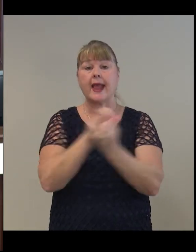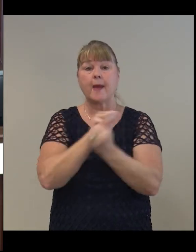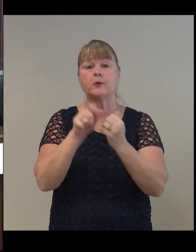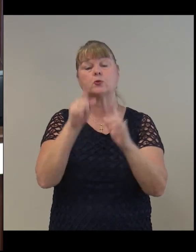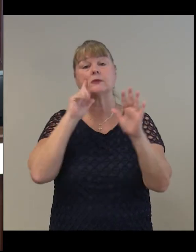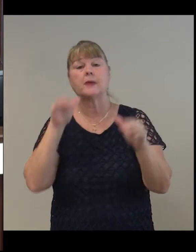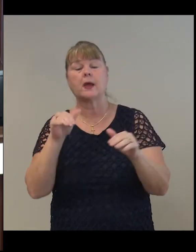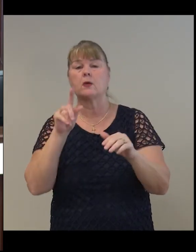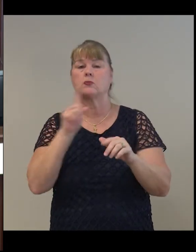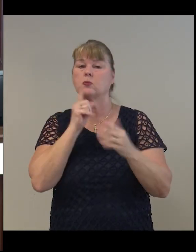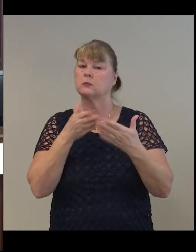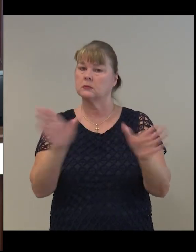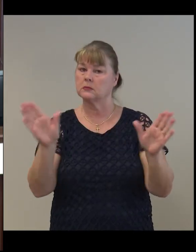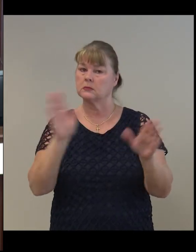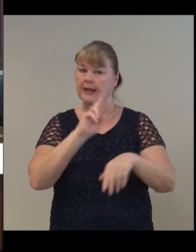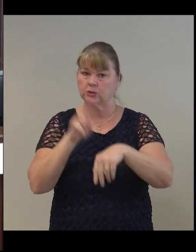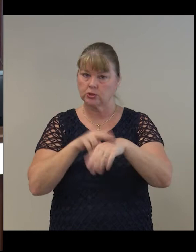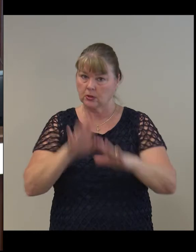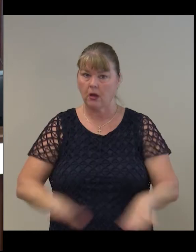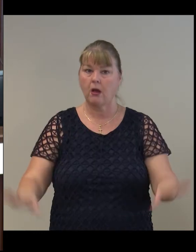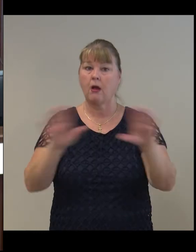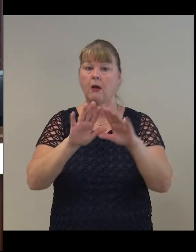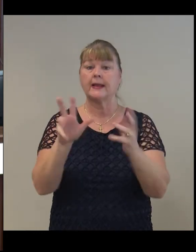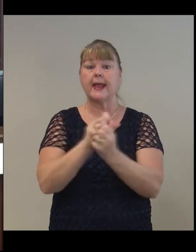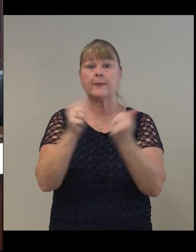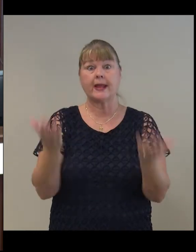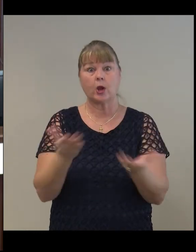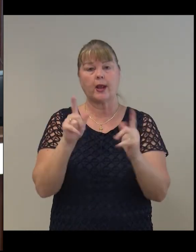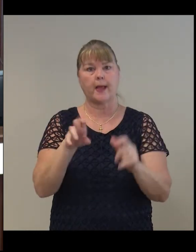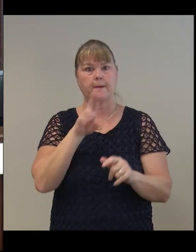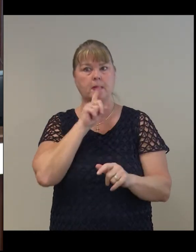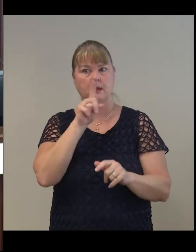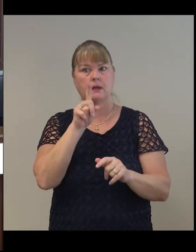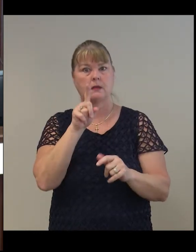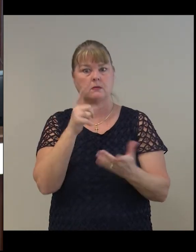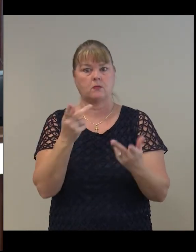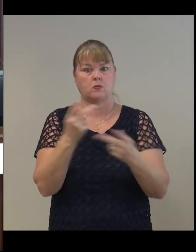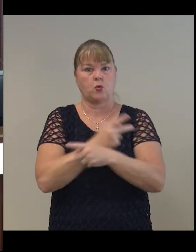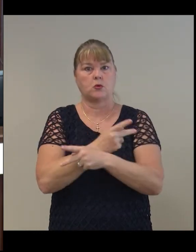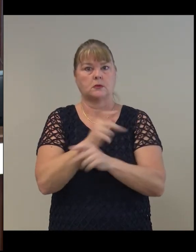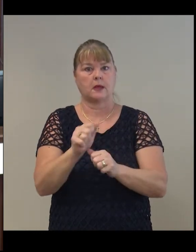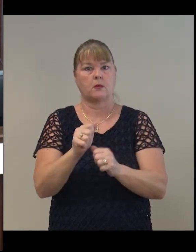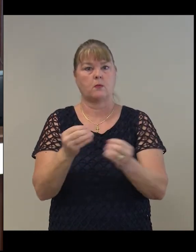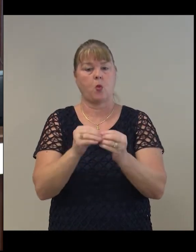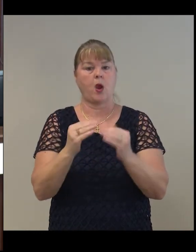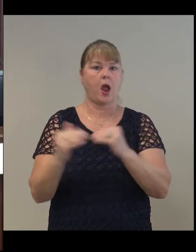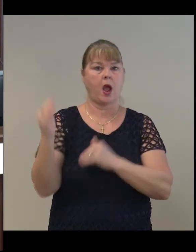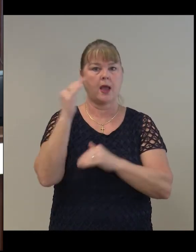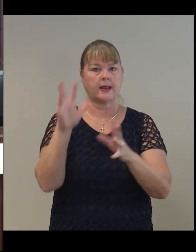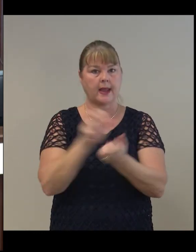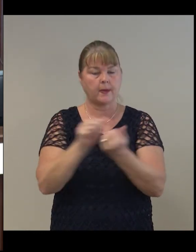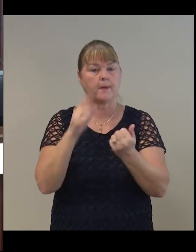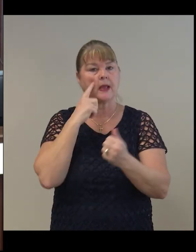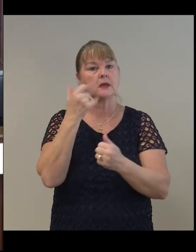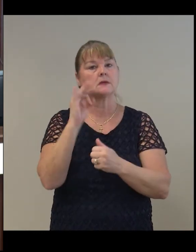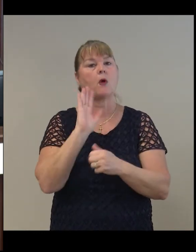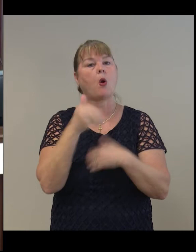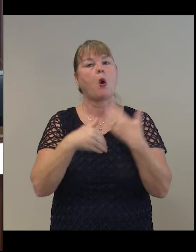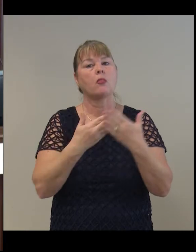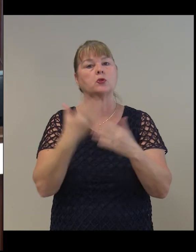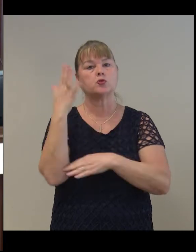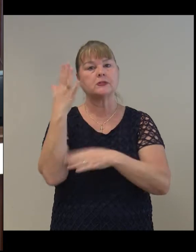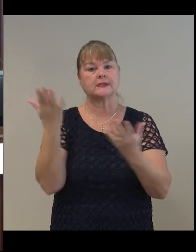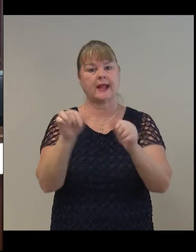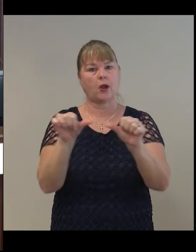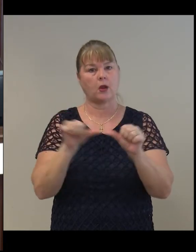nationwide. The damages here could be much higher from a much smaller wind storm because of our tree canopy. And it does